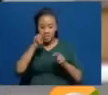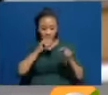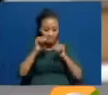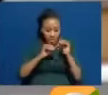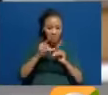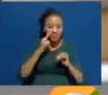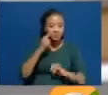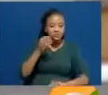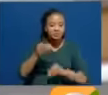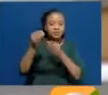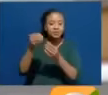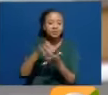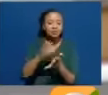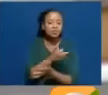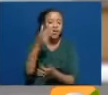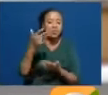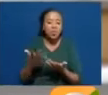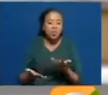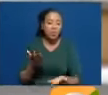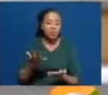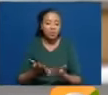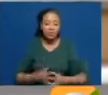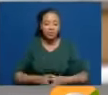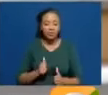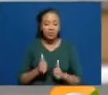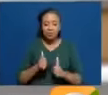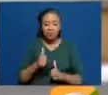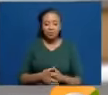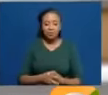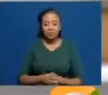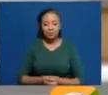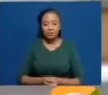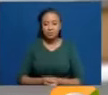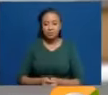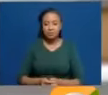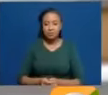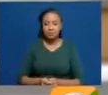administration. Chemutai Goin, Citizen TV, at the Milimani Law Courts, Nairobi.